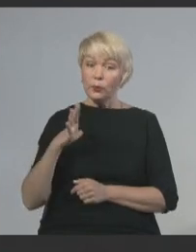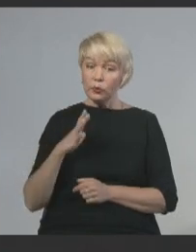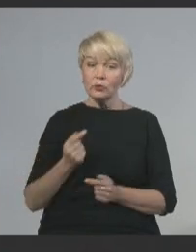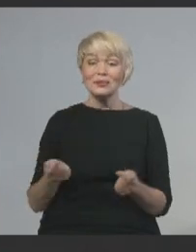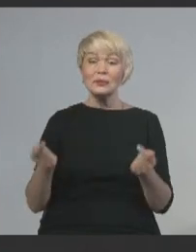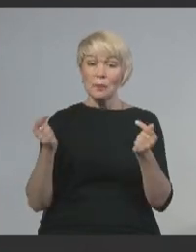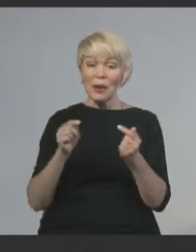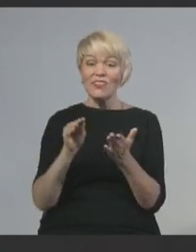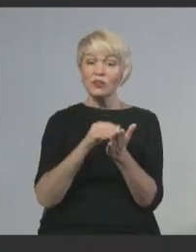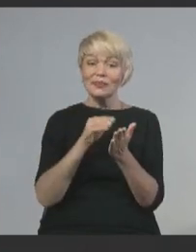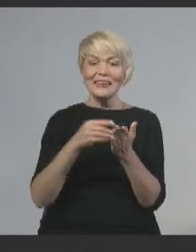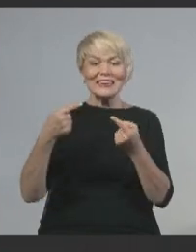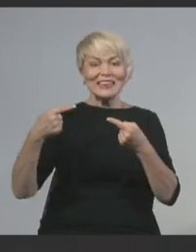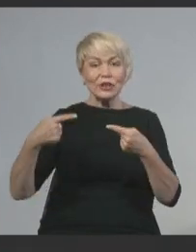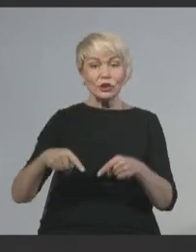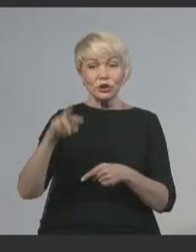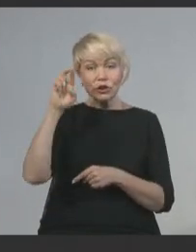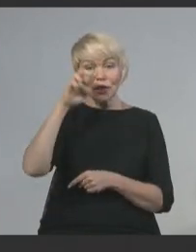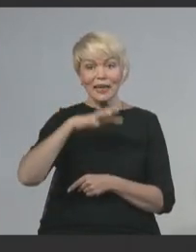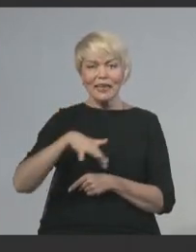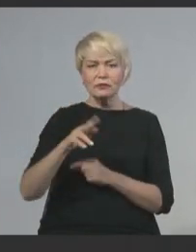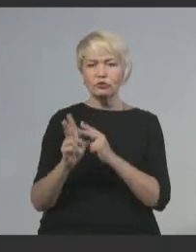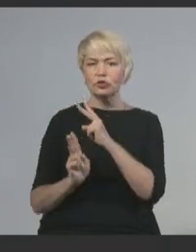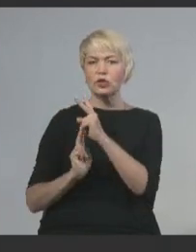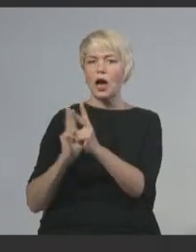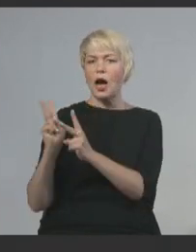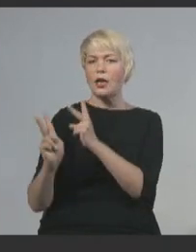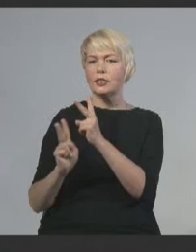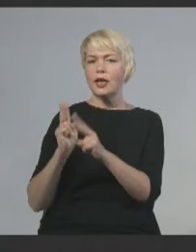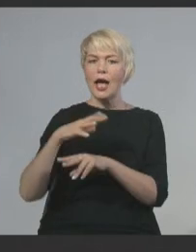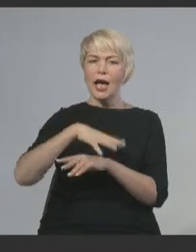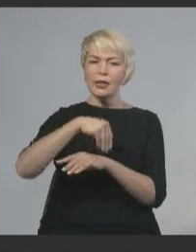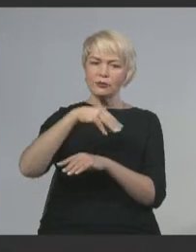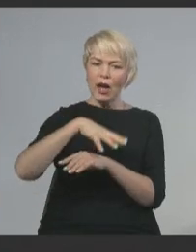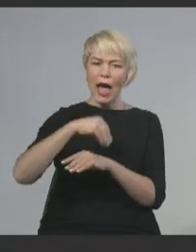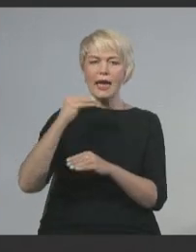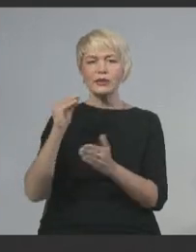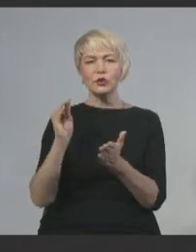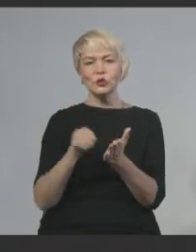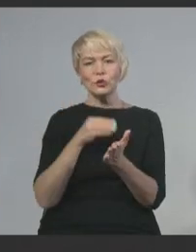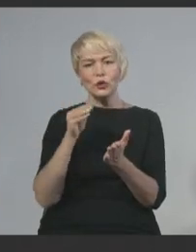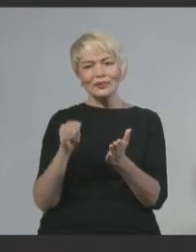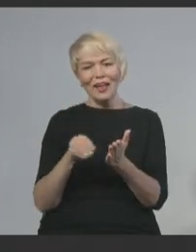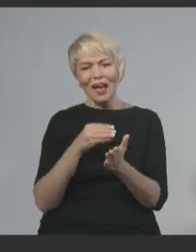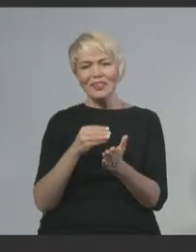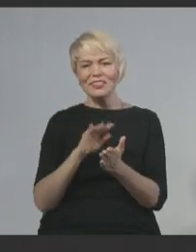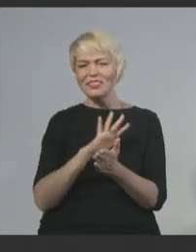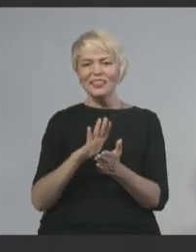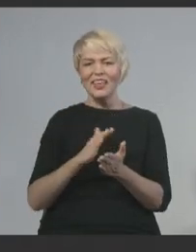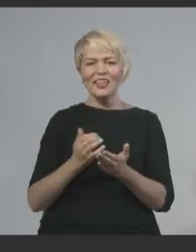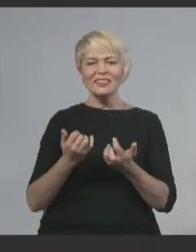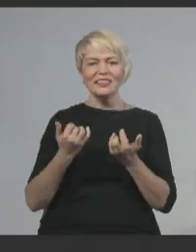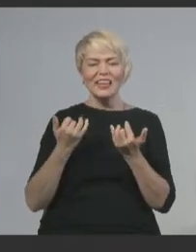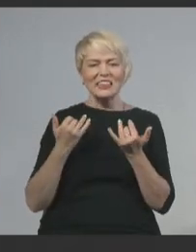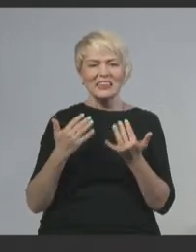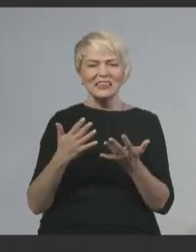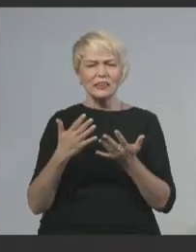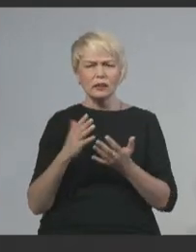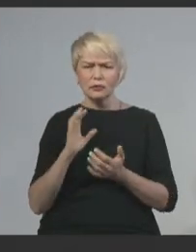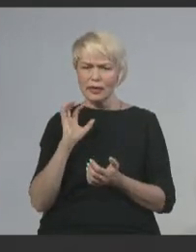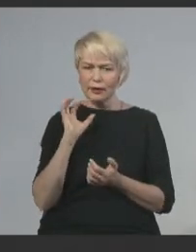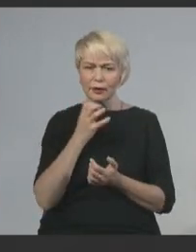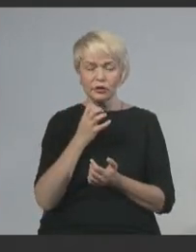who complained that the swedish journalists were not so critical at the everyday press